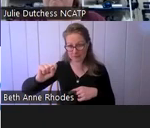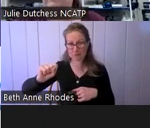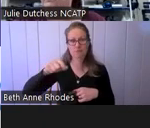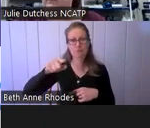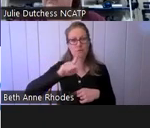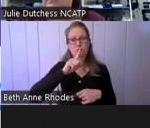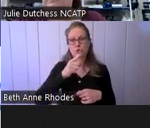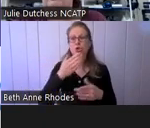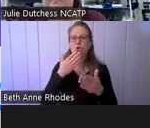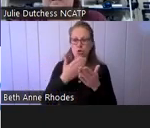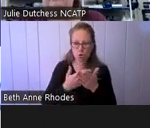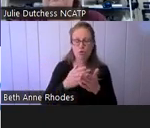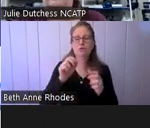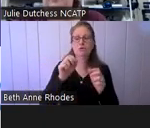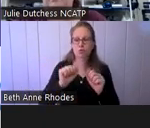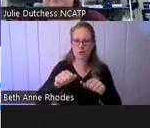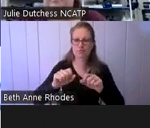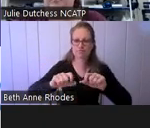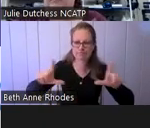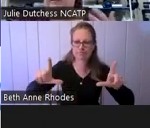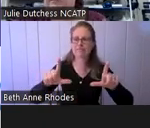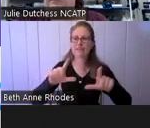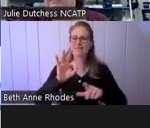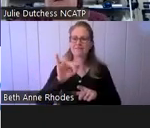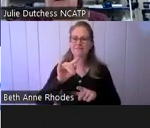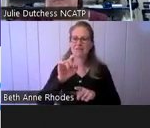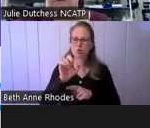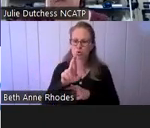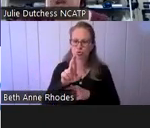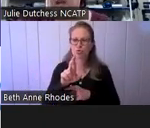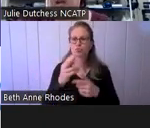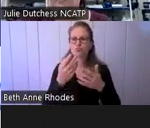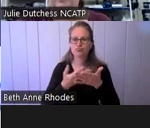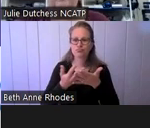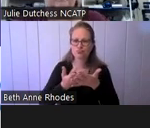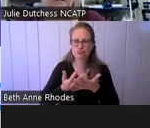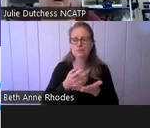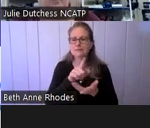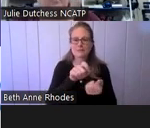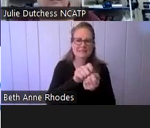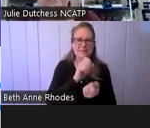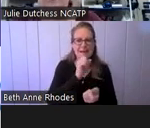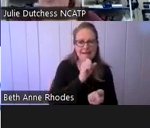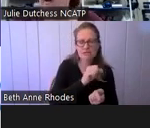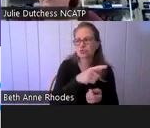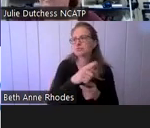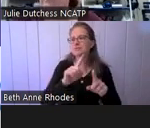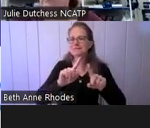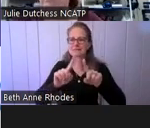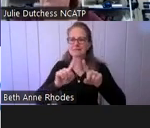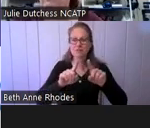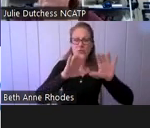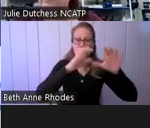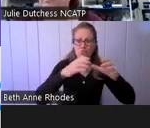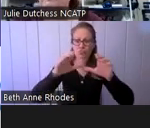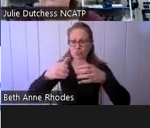search and filter the apps. And so you can go by like specific age, different categories, price, if you